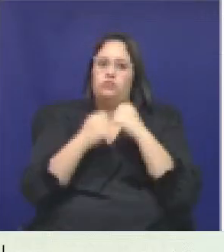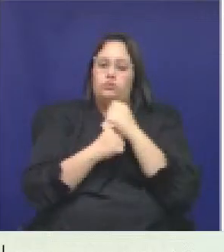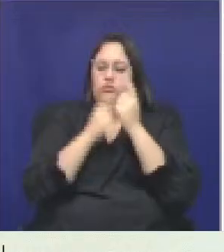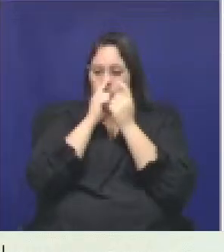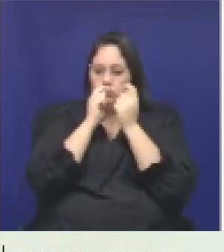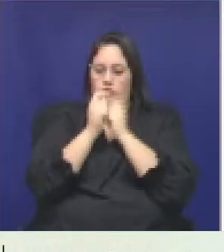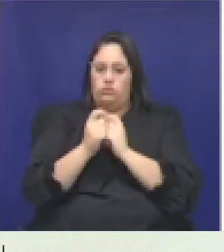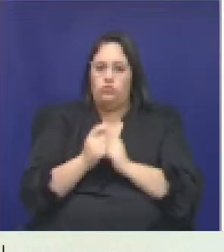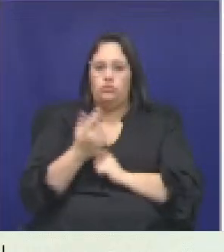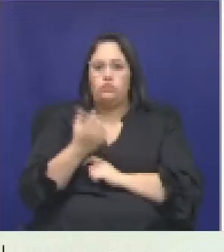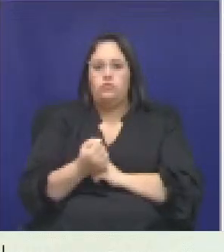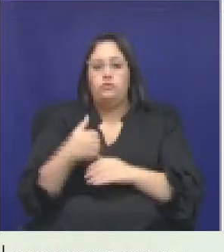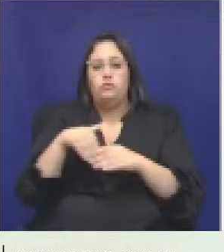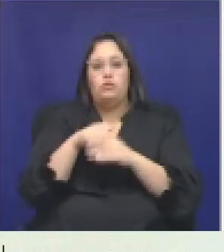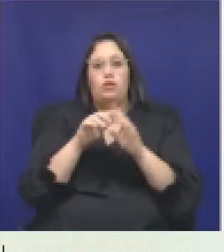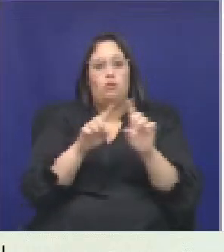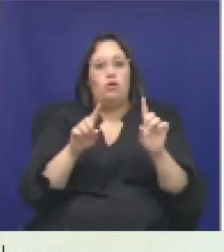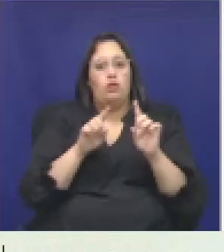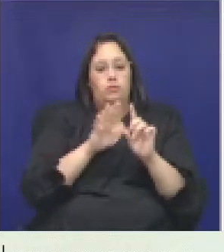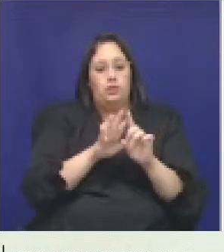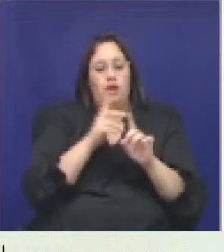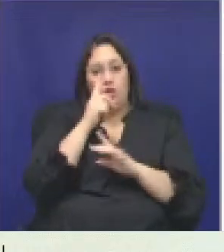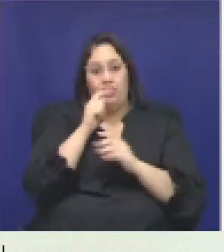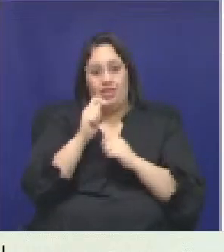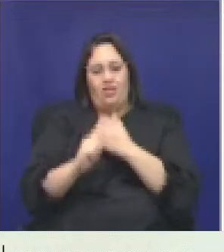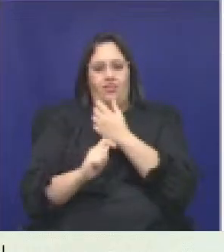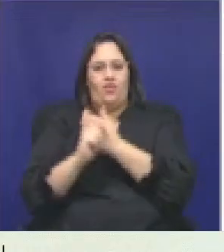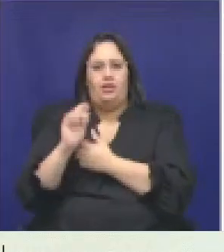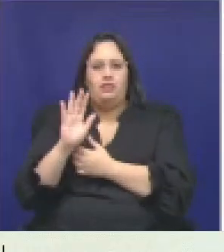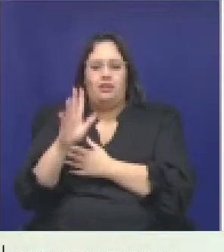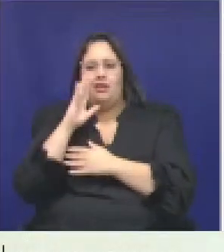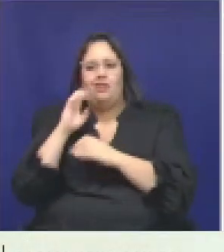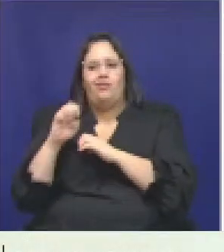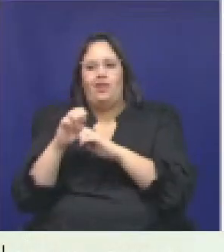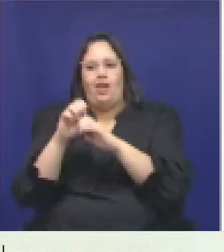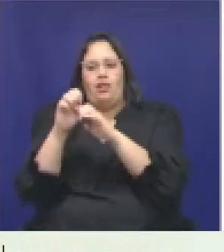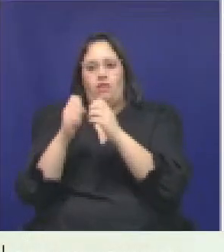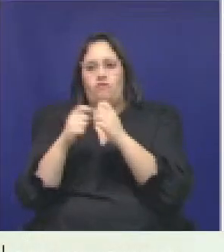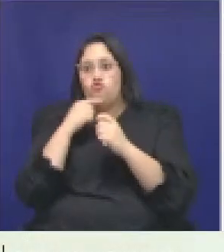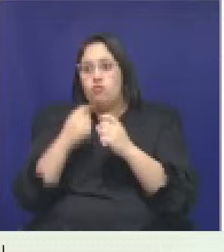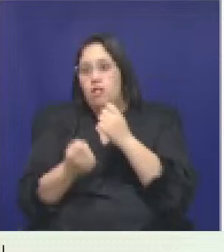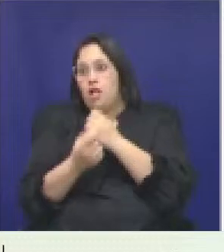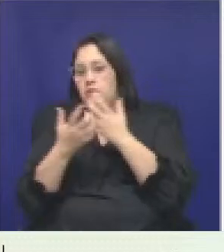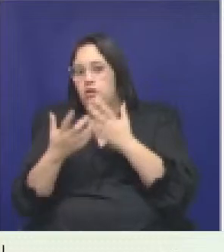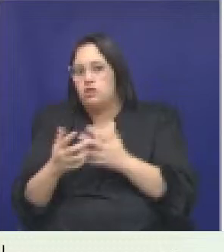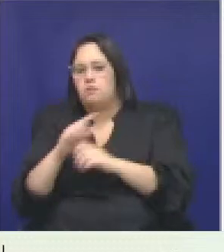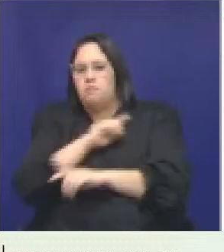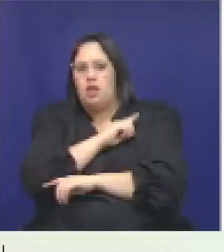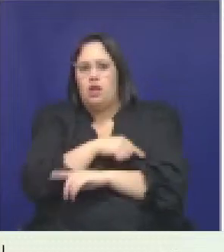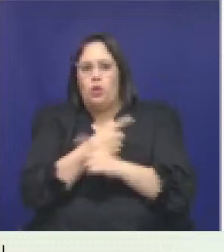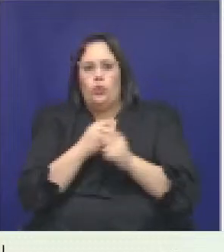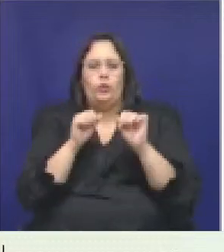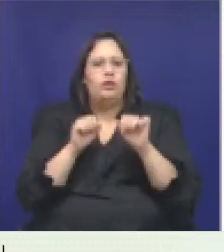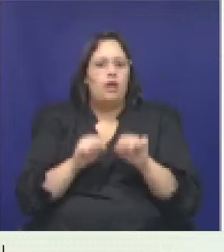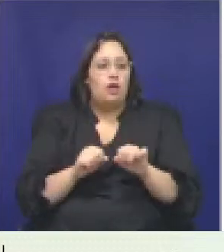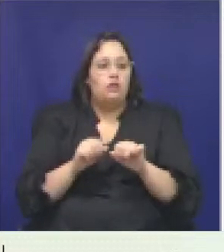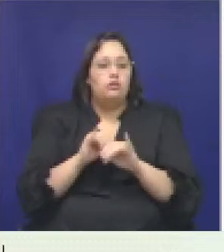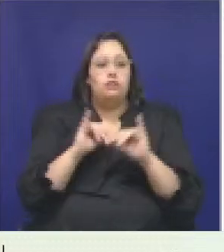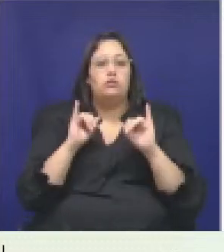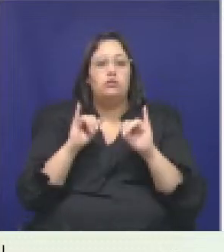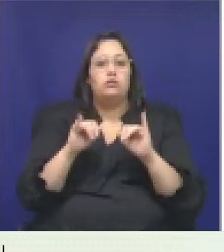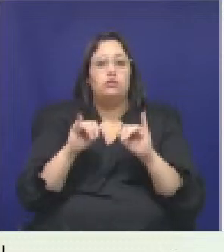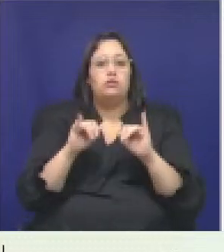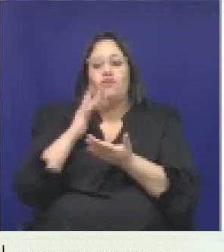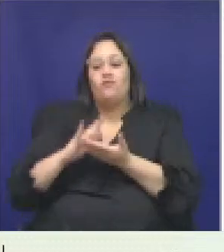changes within the department that threaten the effective realization of its mandate. A critical vacancy